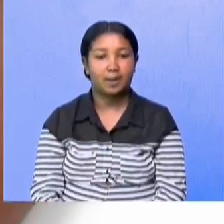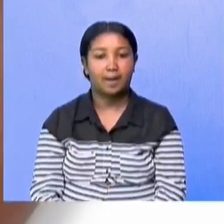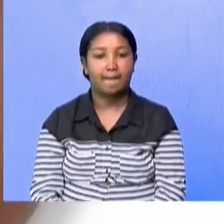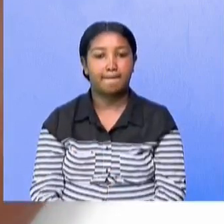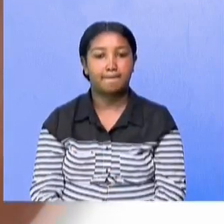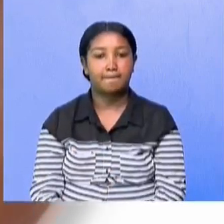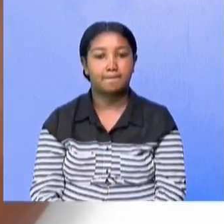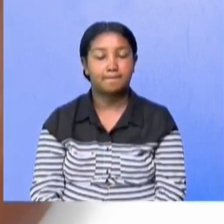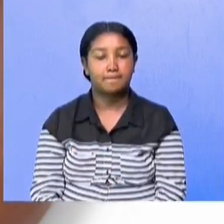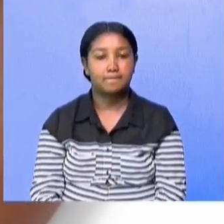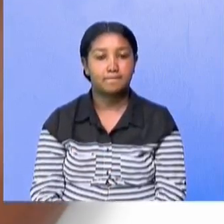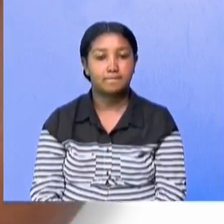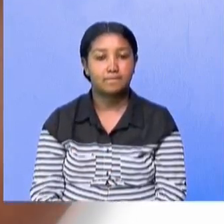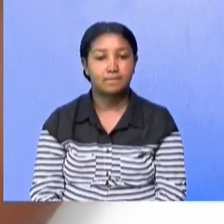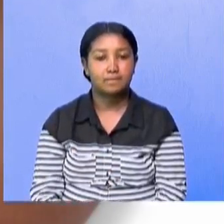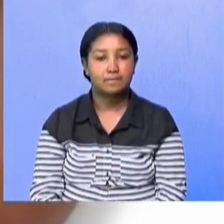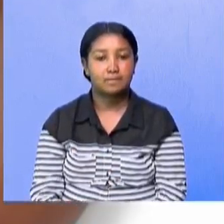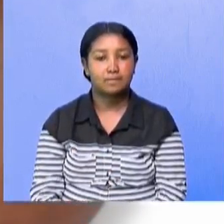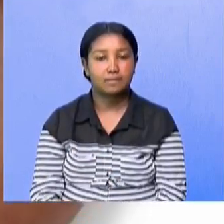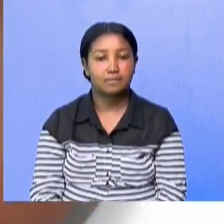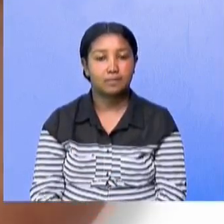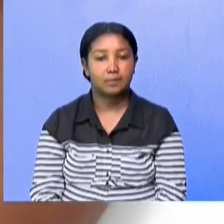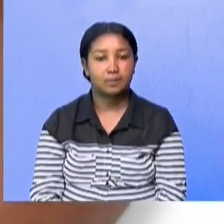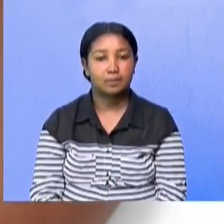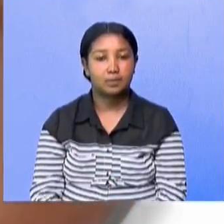the coffee beans